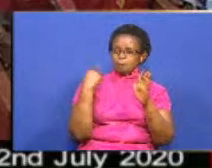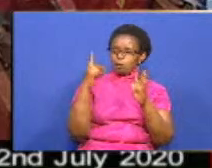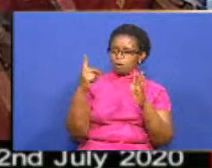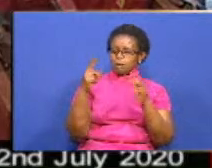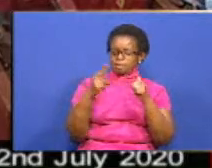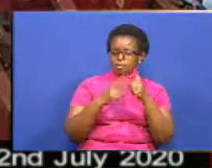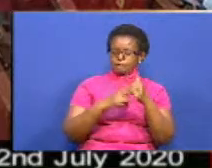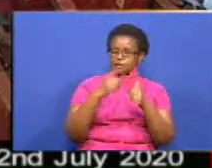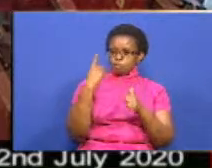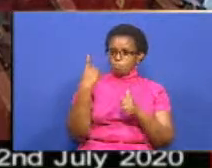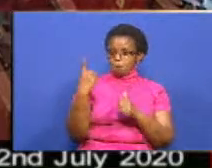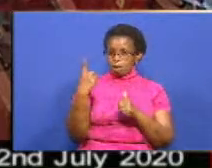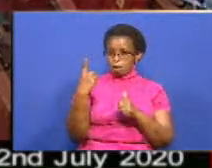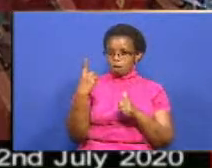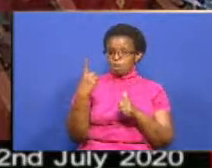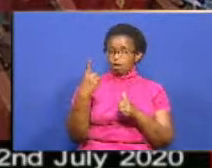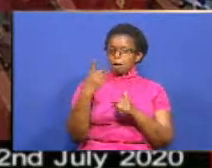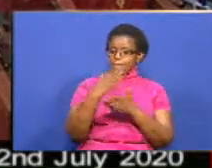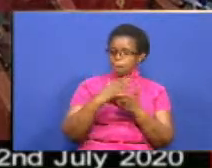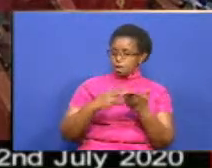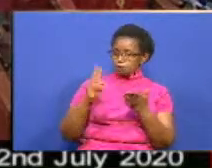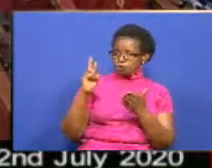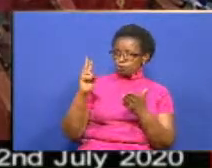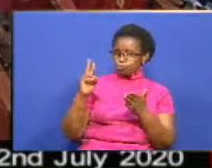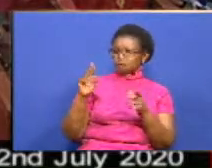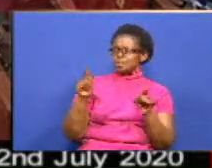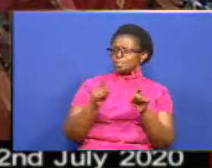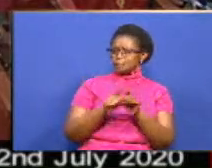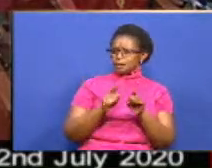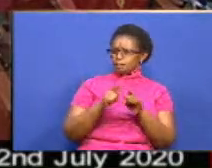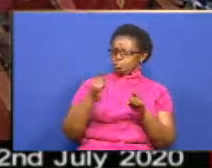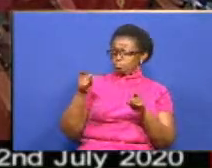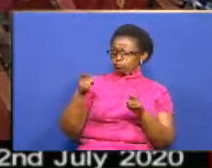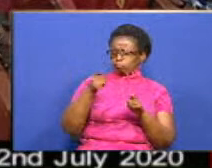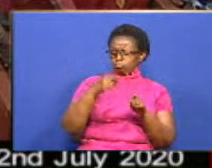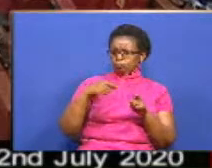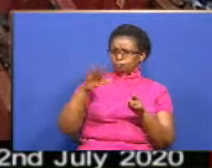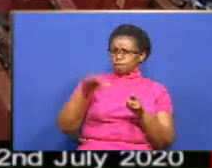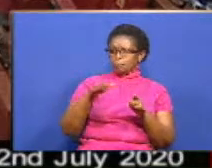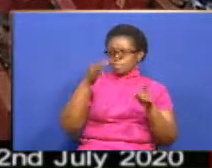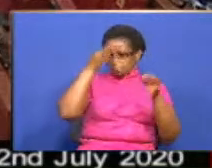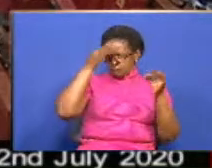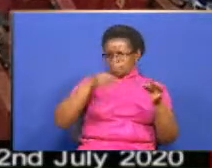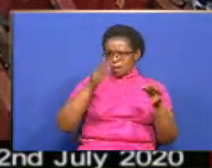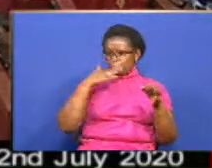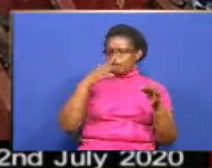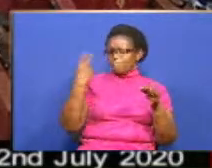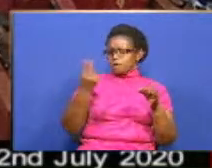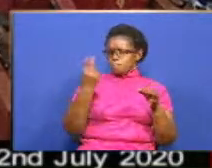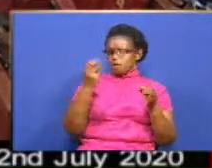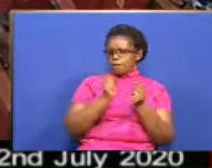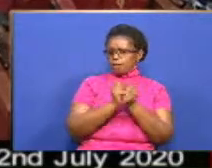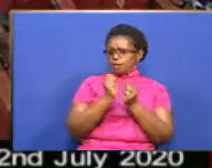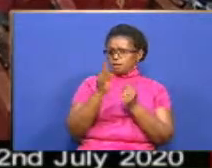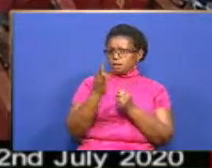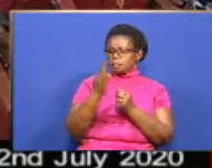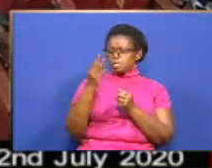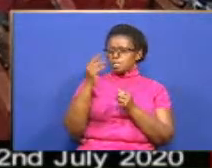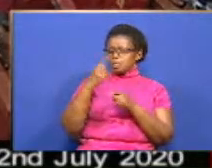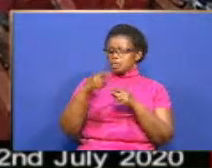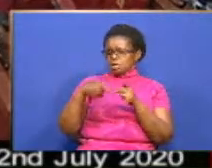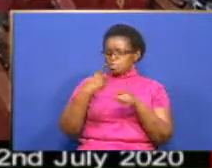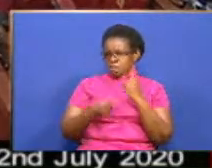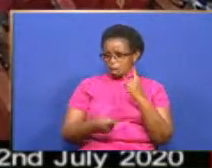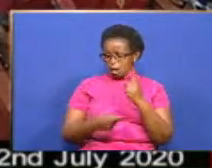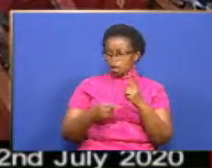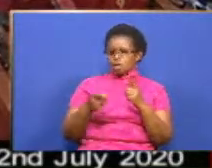171-2, and further to the resolution of the House on February 13, 2020, this House approves the appointment of